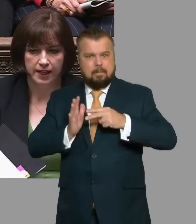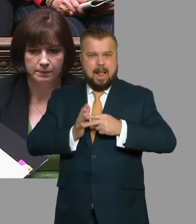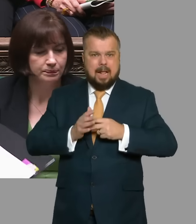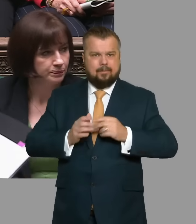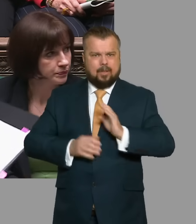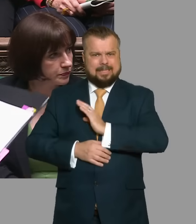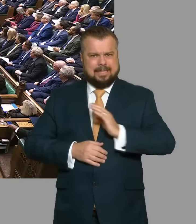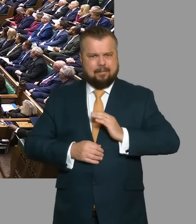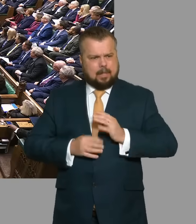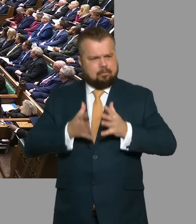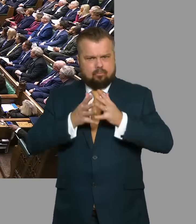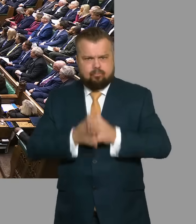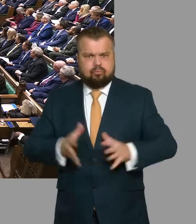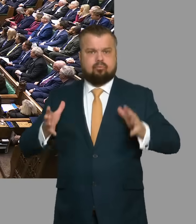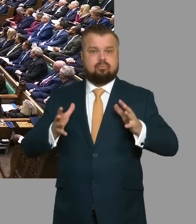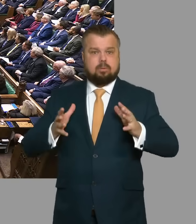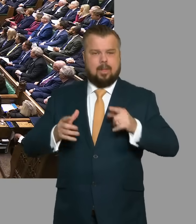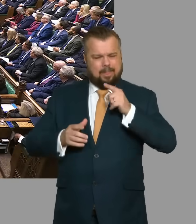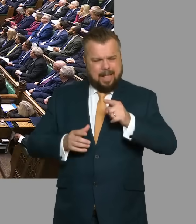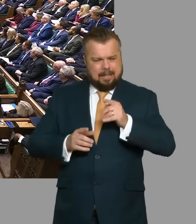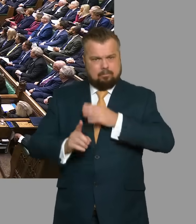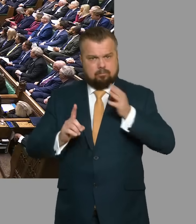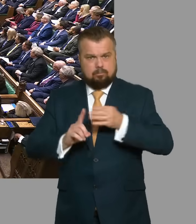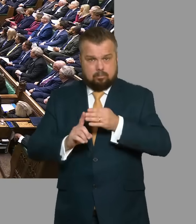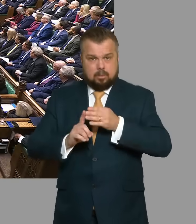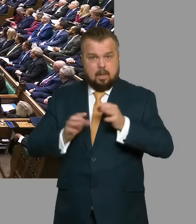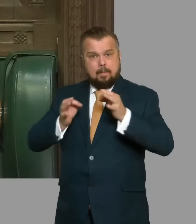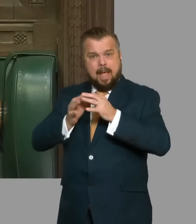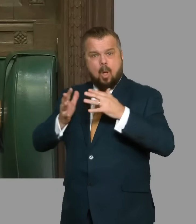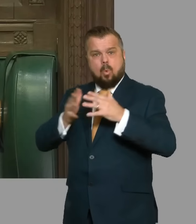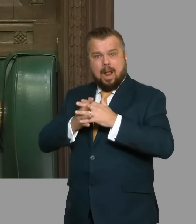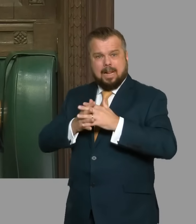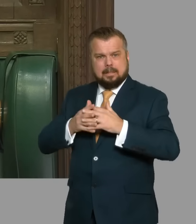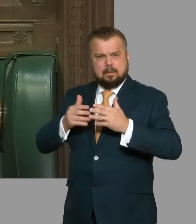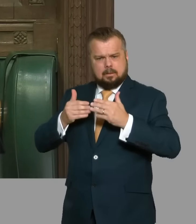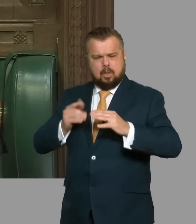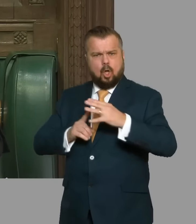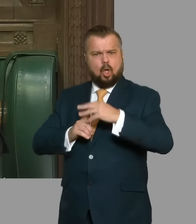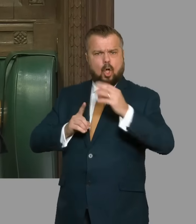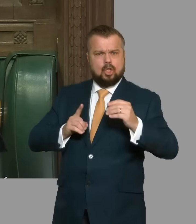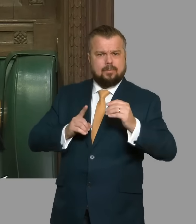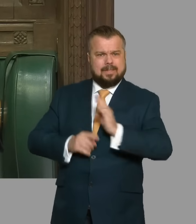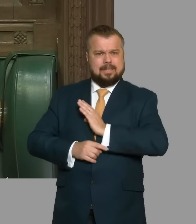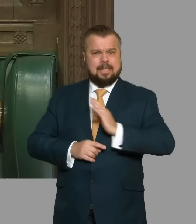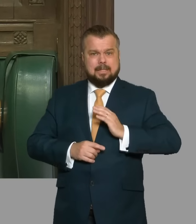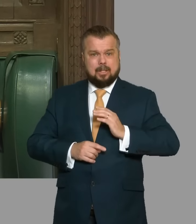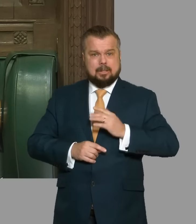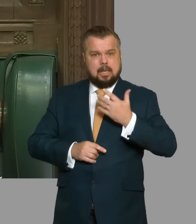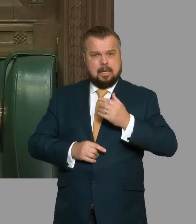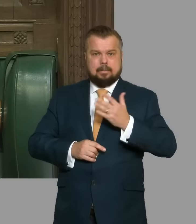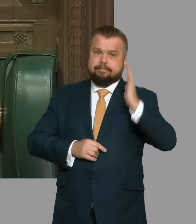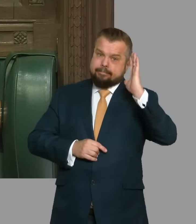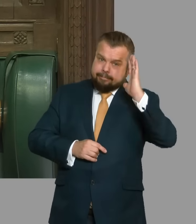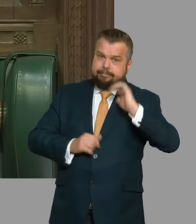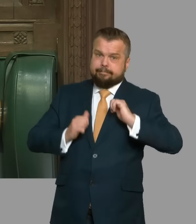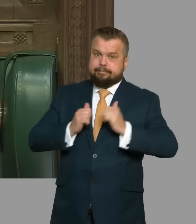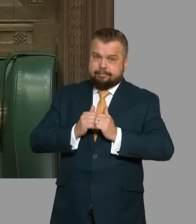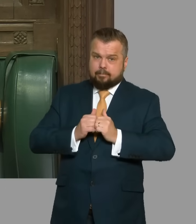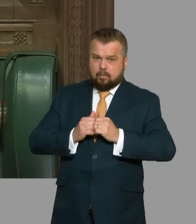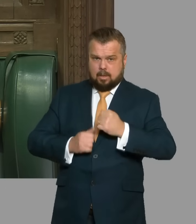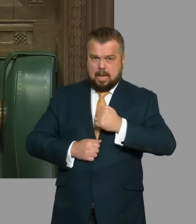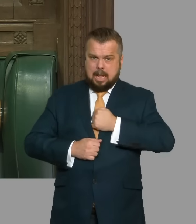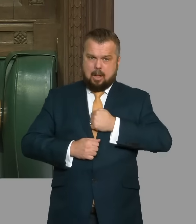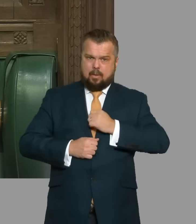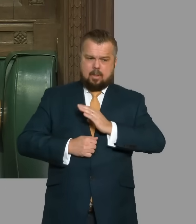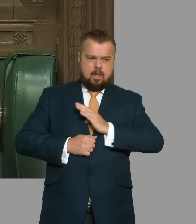Order. Mr. Bowitt and Mr. Cartledge, it is continuous week in, week out, and there's a couple over here who will also be going out for a